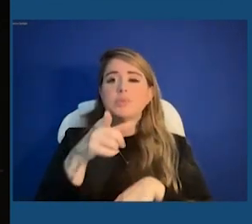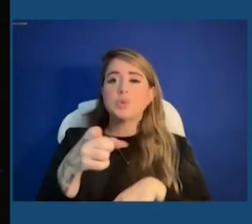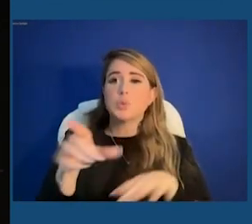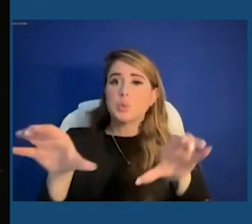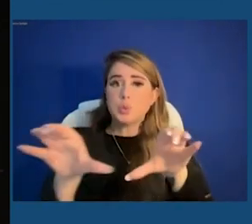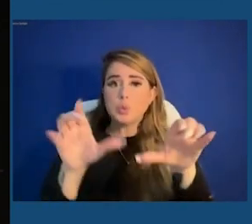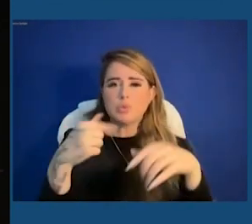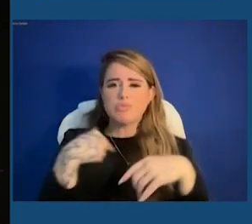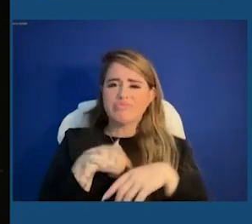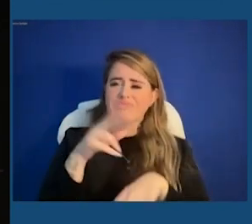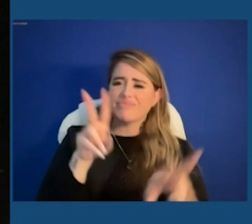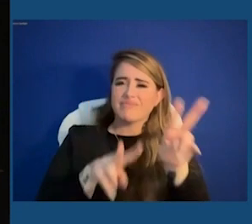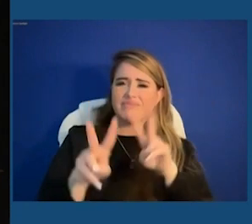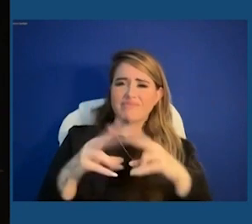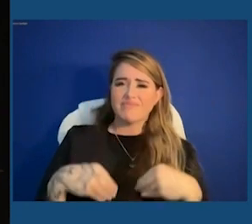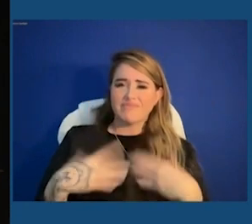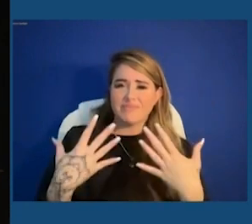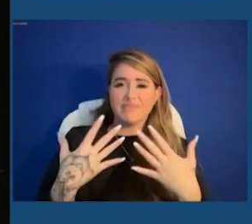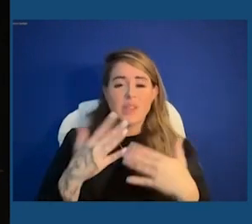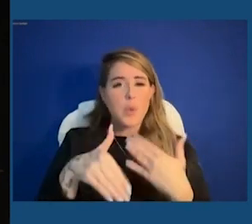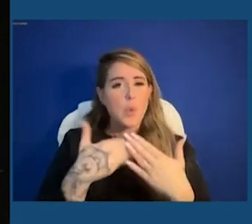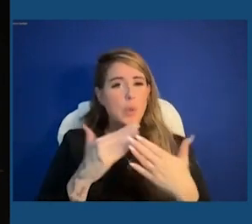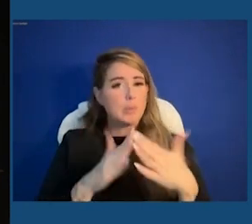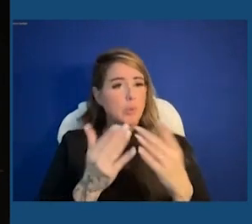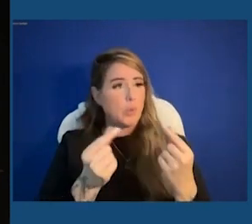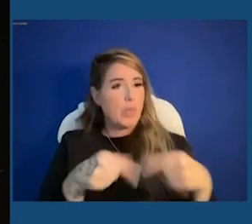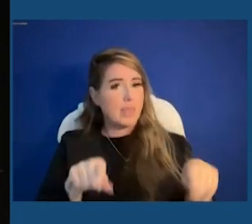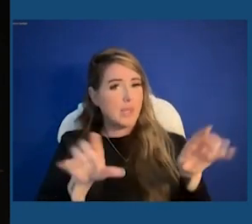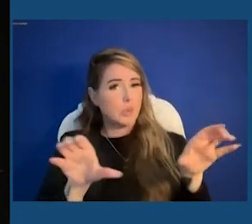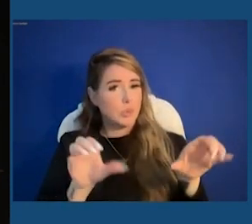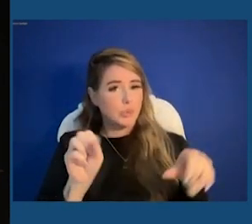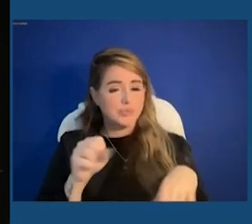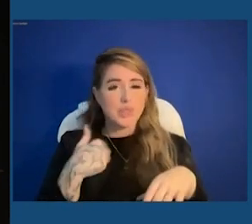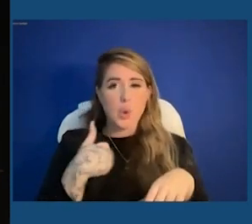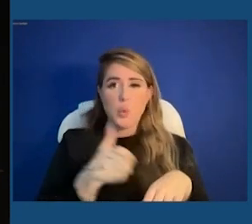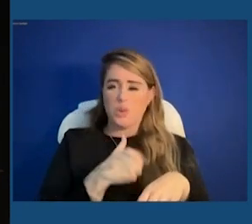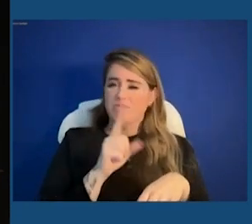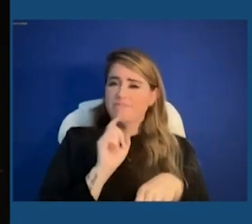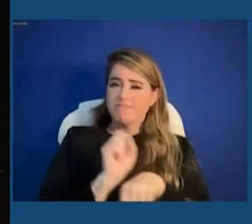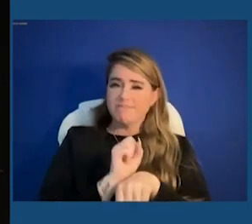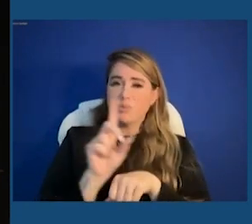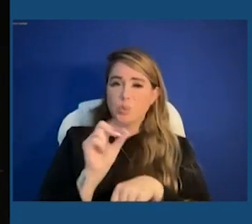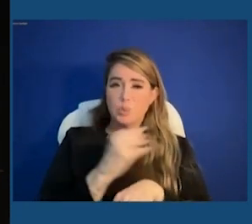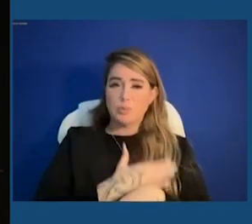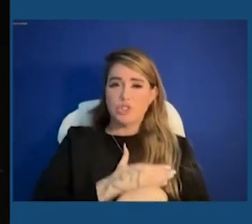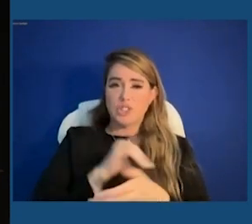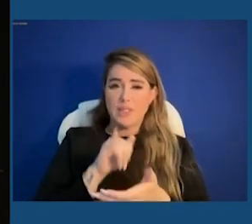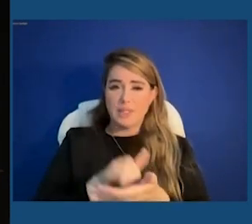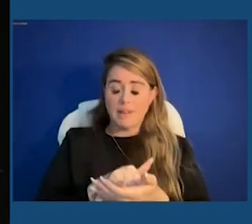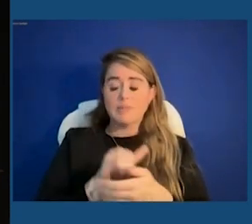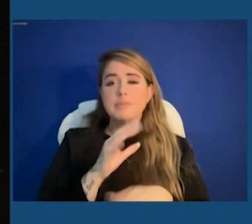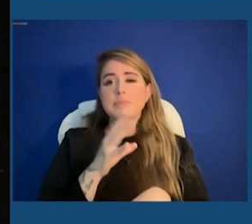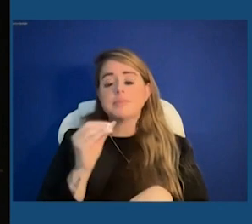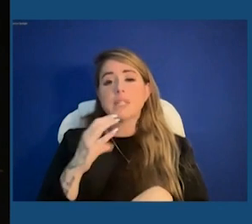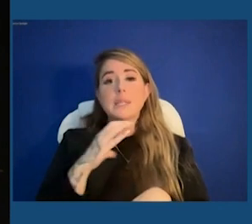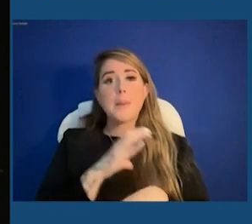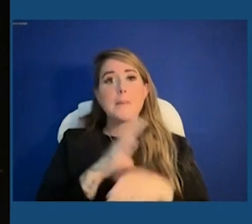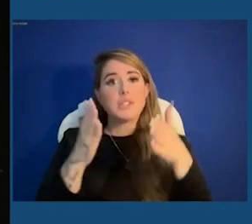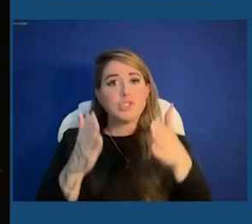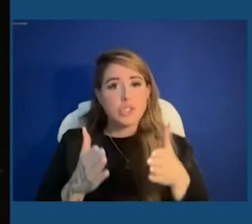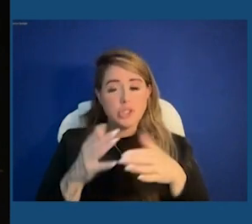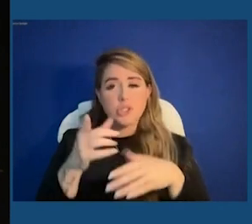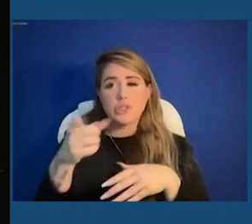what everyone in the community does. And we do appreciate that. And Commissioner Imperial